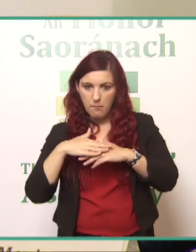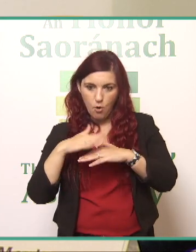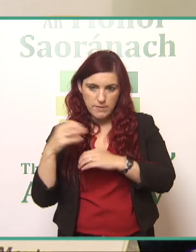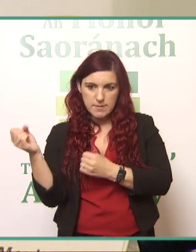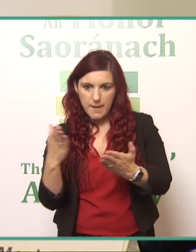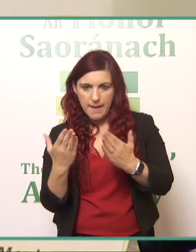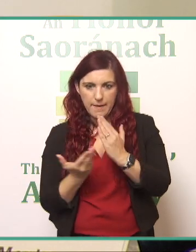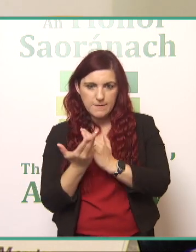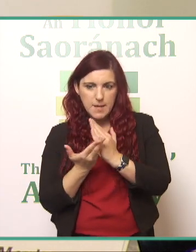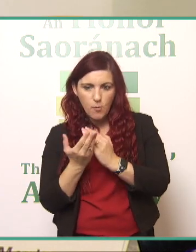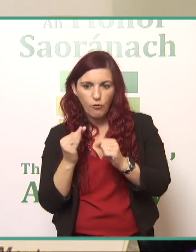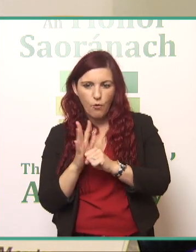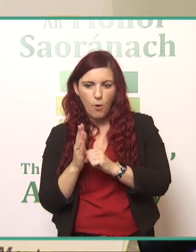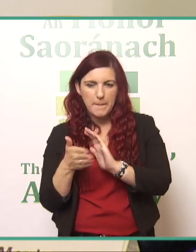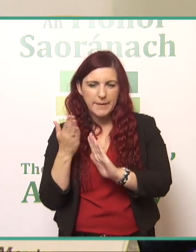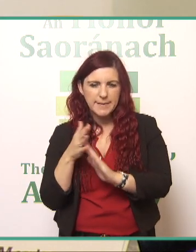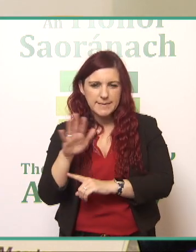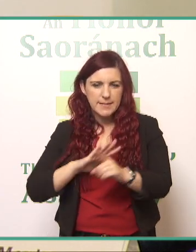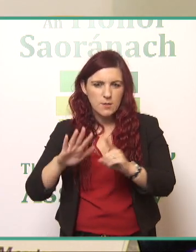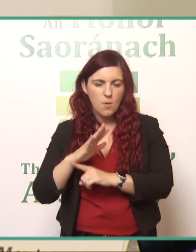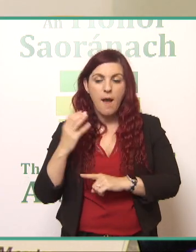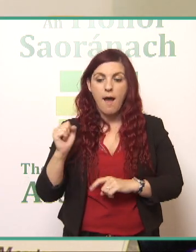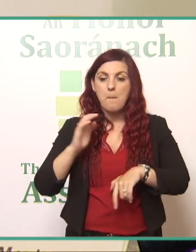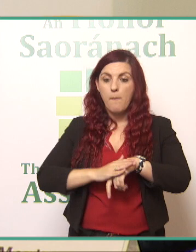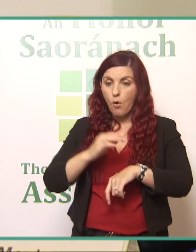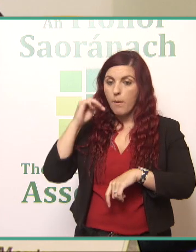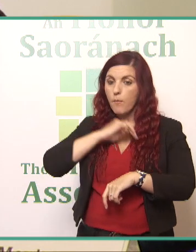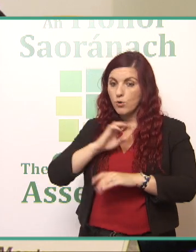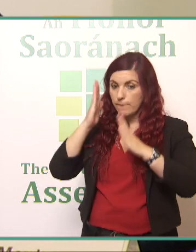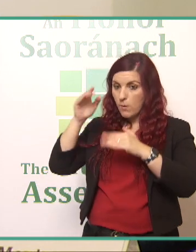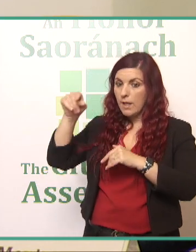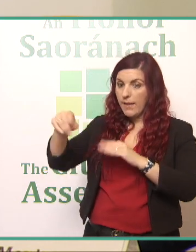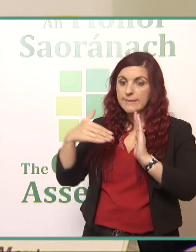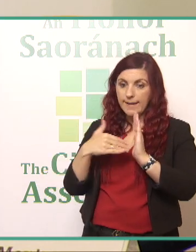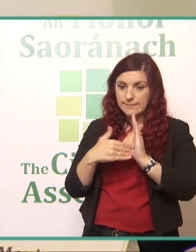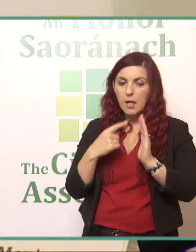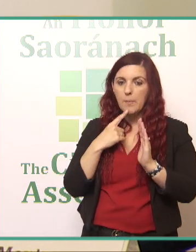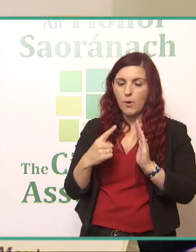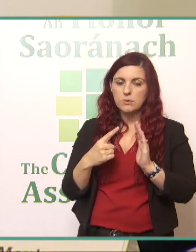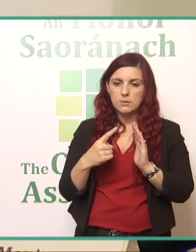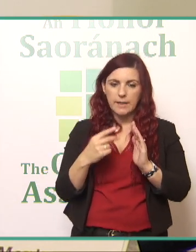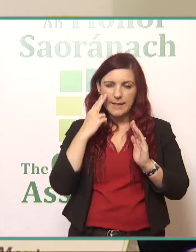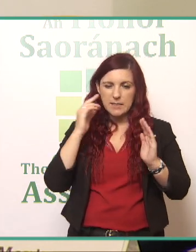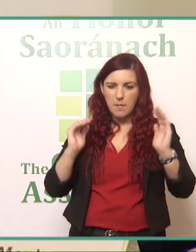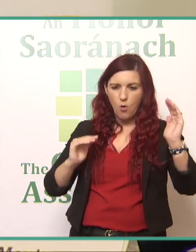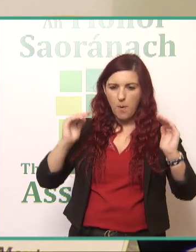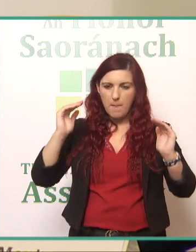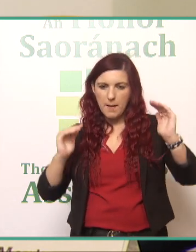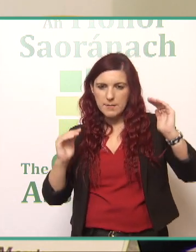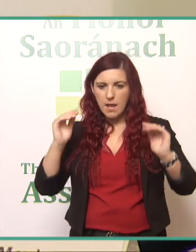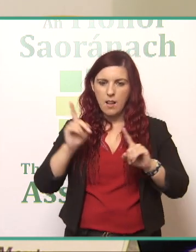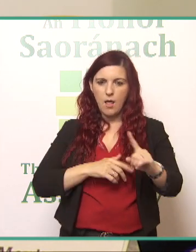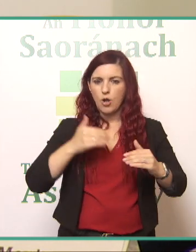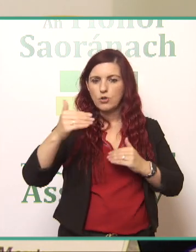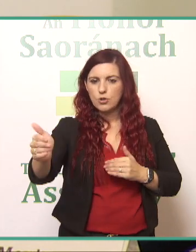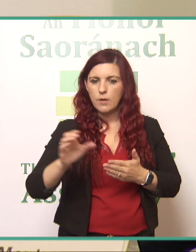sector and the need for timber as well. So there is a slight weighting, a higher weighting in that, but that needs to be more rebalanced, I think. And longer term grants, and this